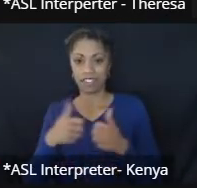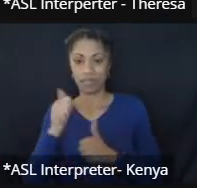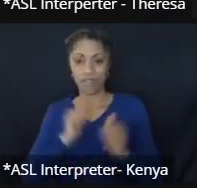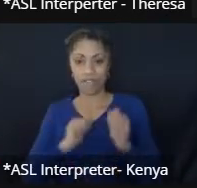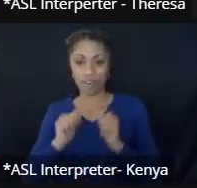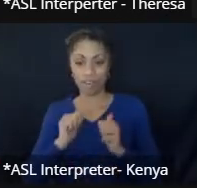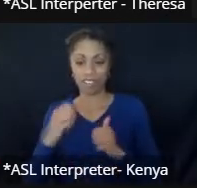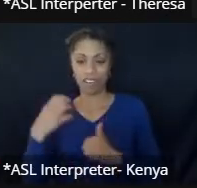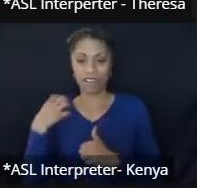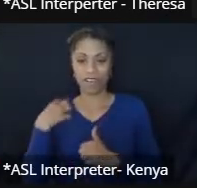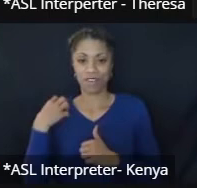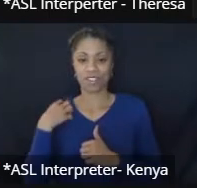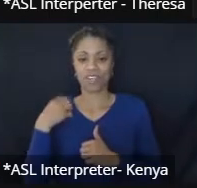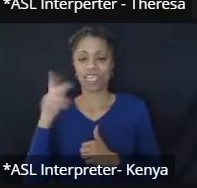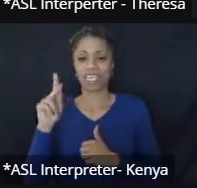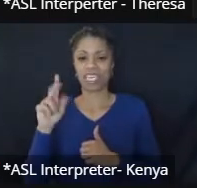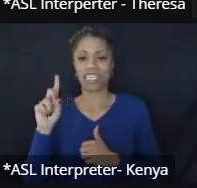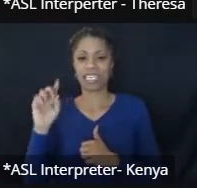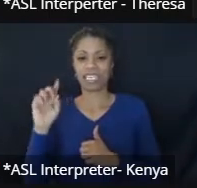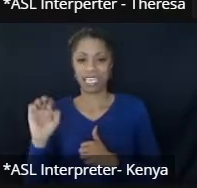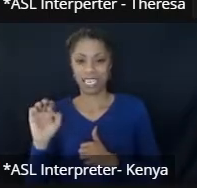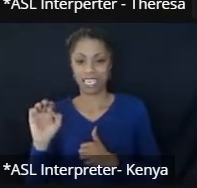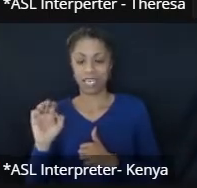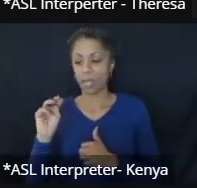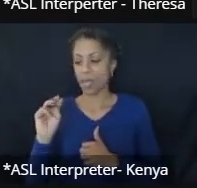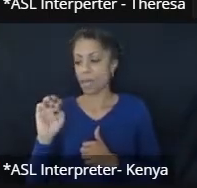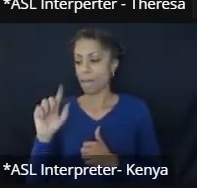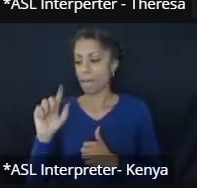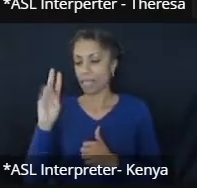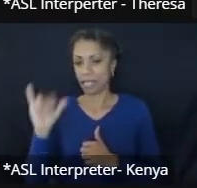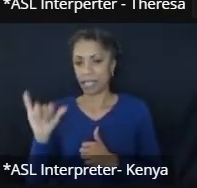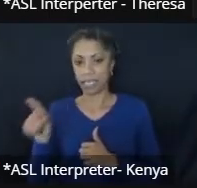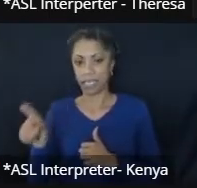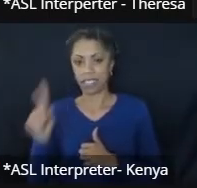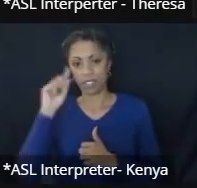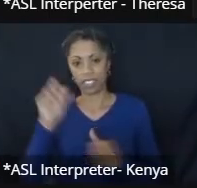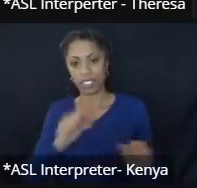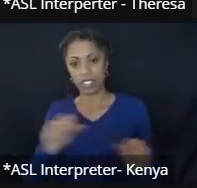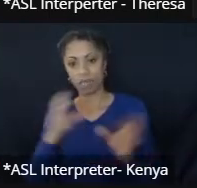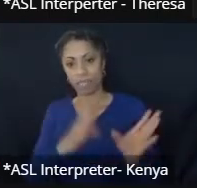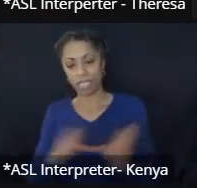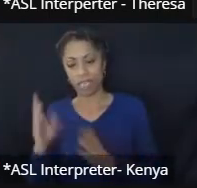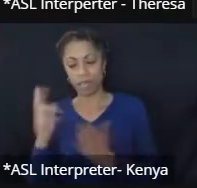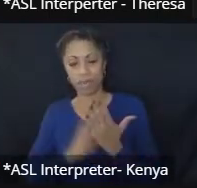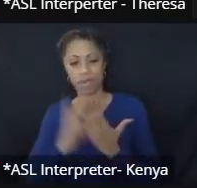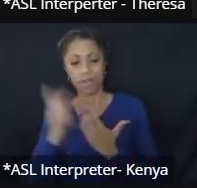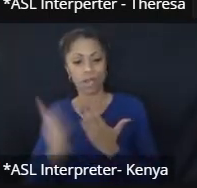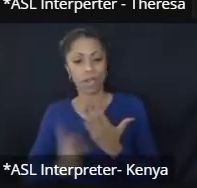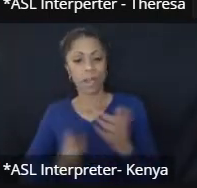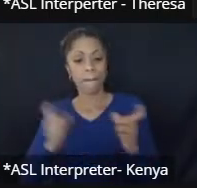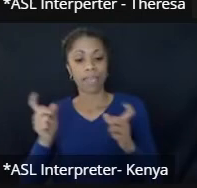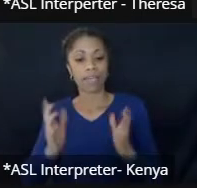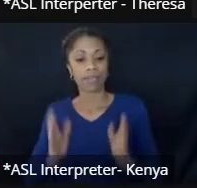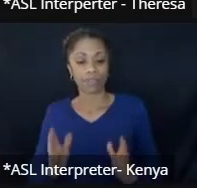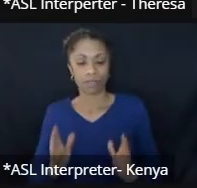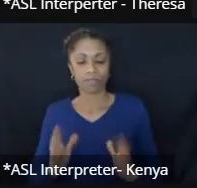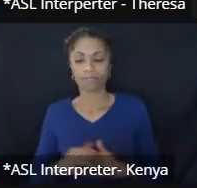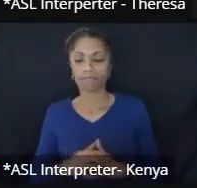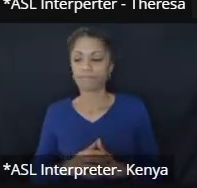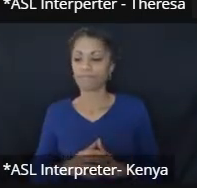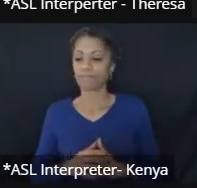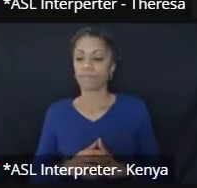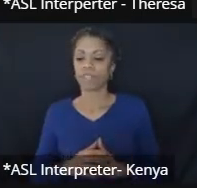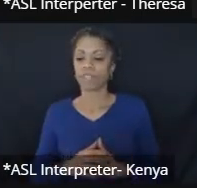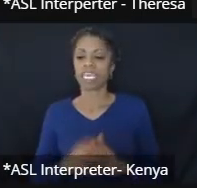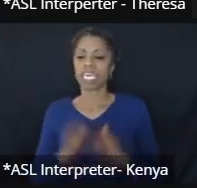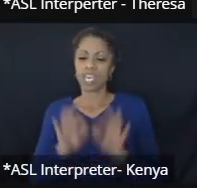Cooper with me this evening. She's our Strategic Plan Program Manager. It's really important to us that in the